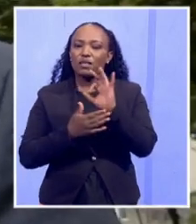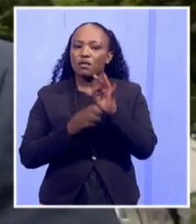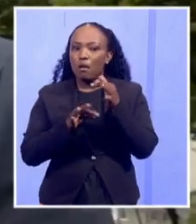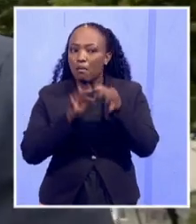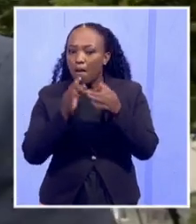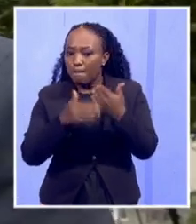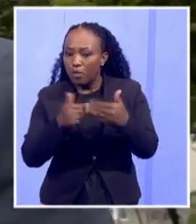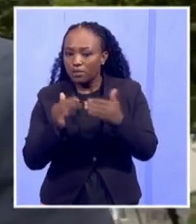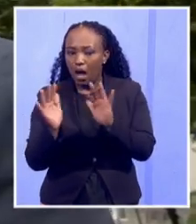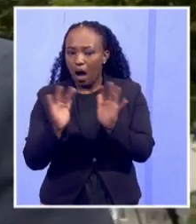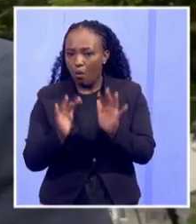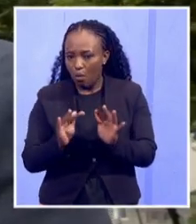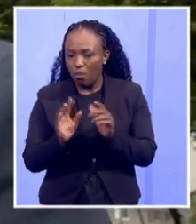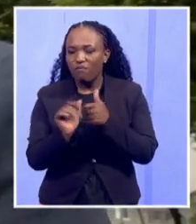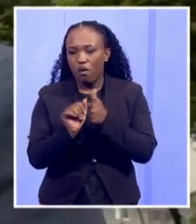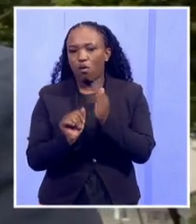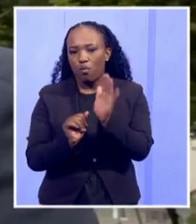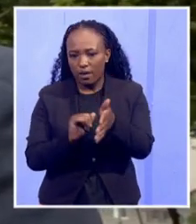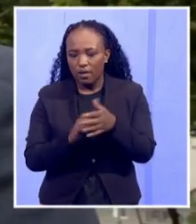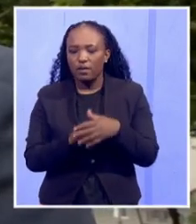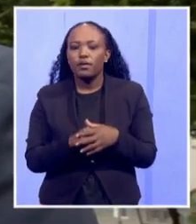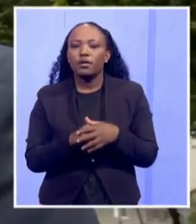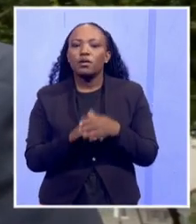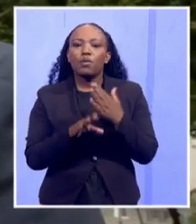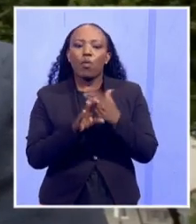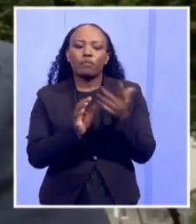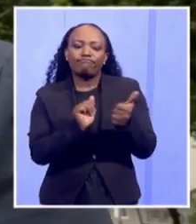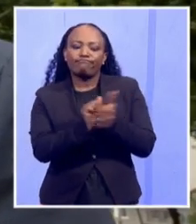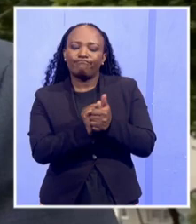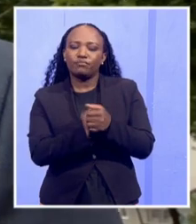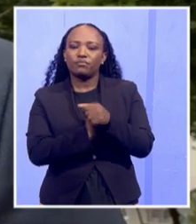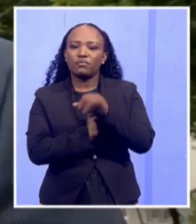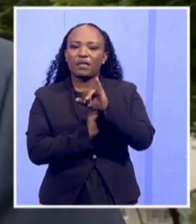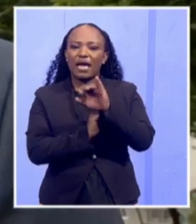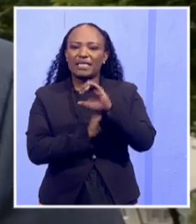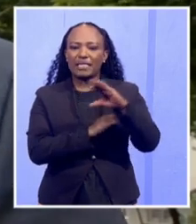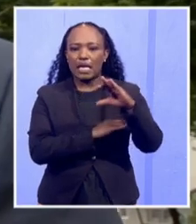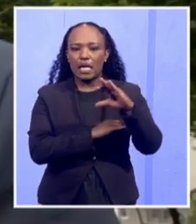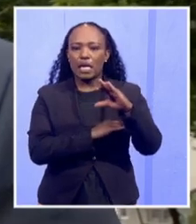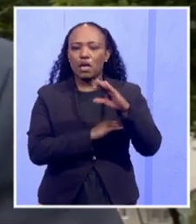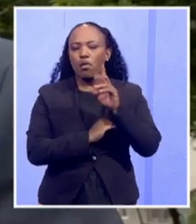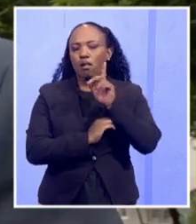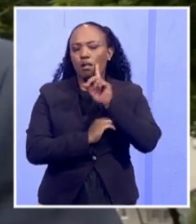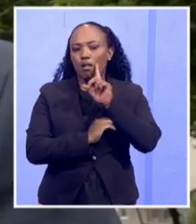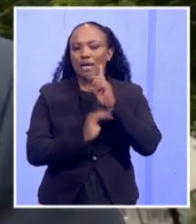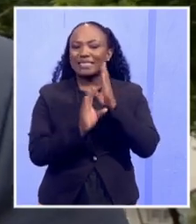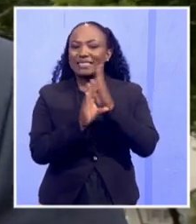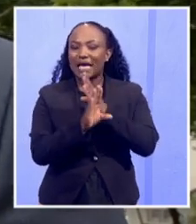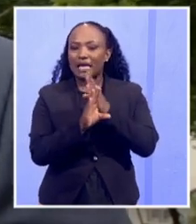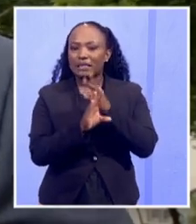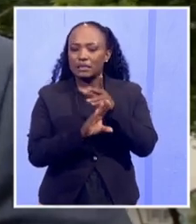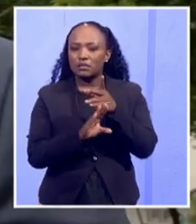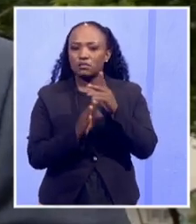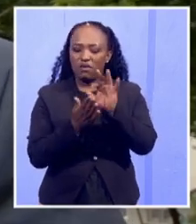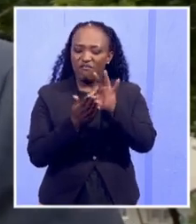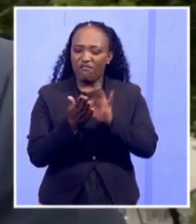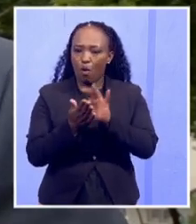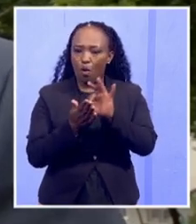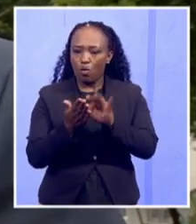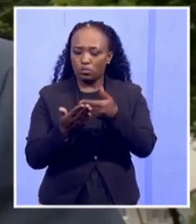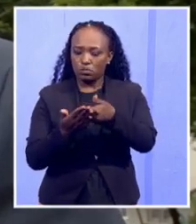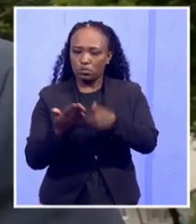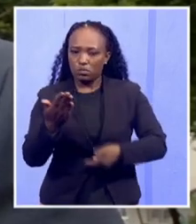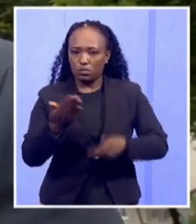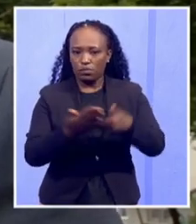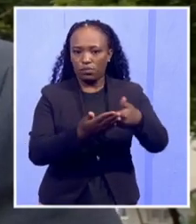process will go. Over and above that, we are working with the IEC. They're going to be overlooking the secret ballot. They'll be printing the ballots and be assisting the